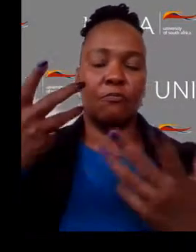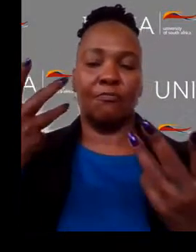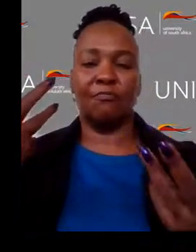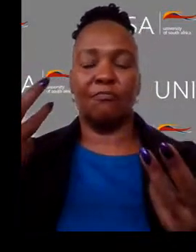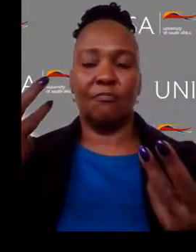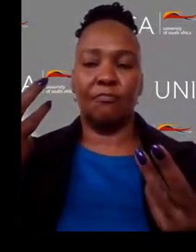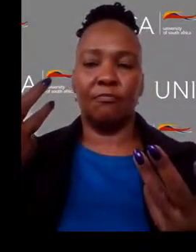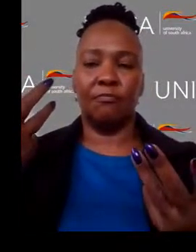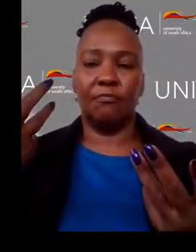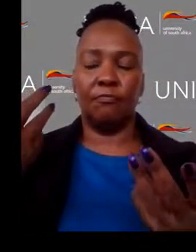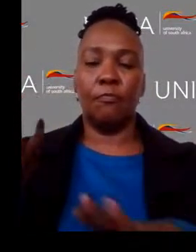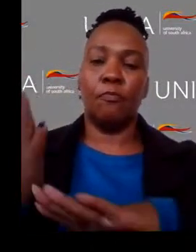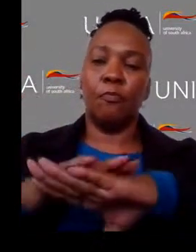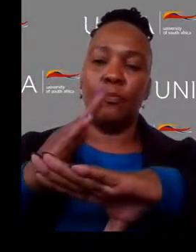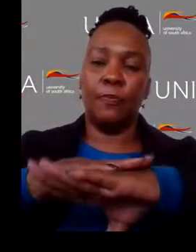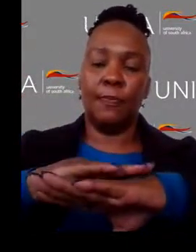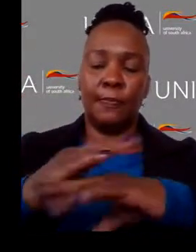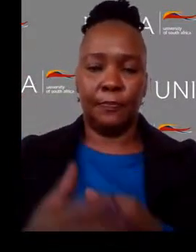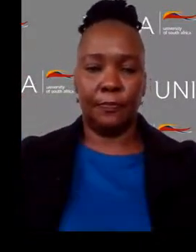etc.